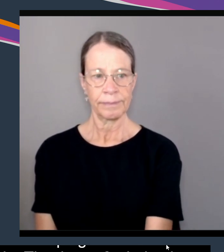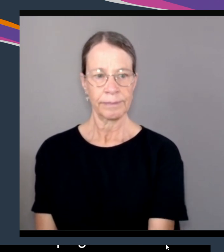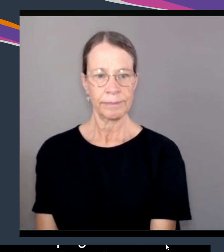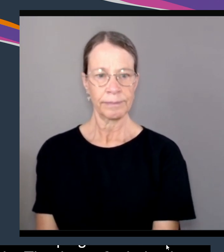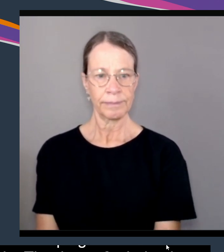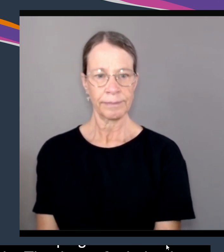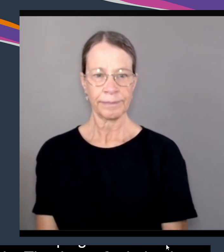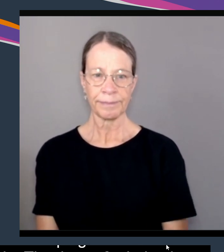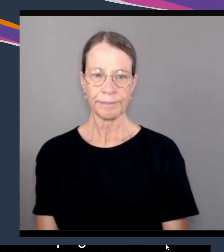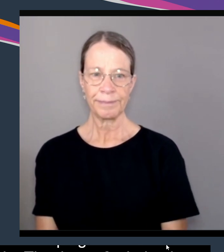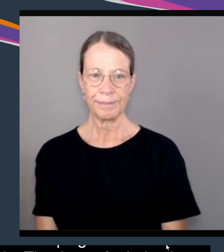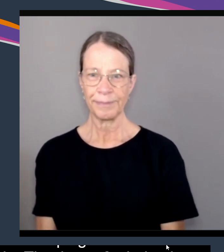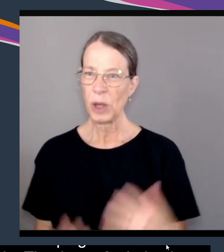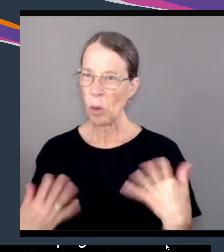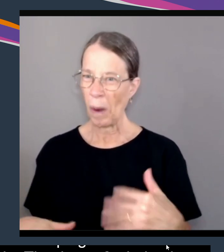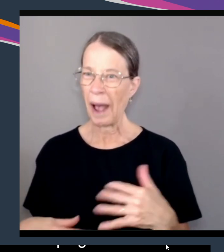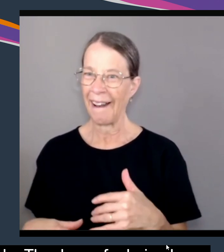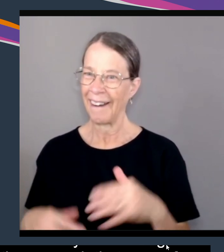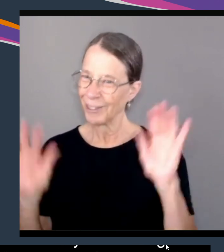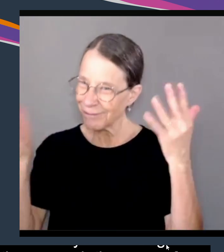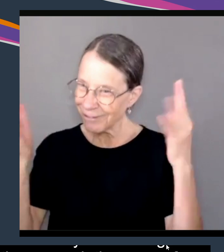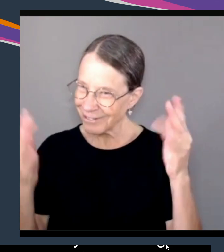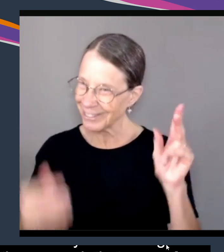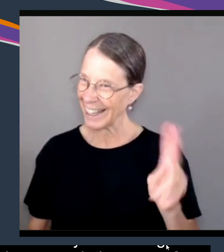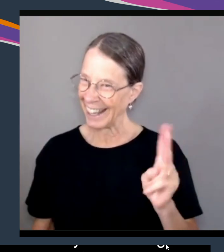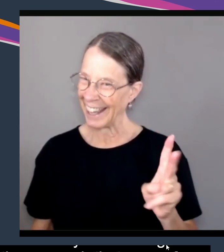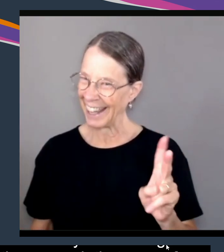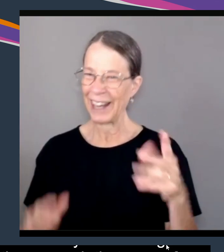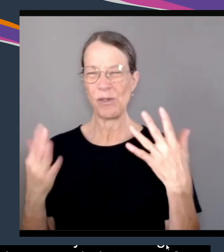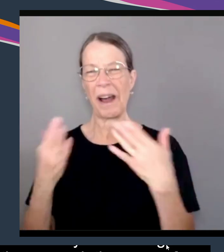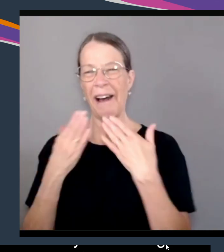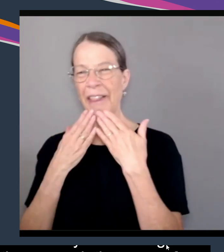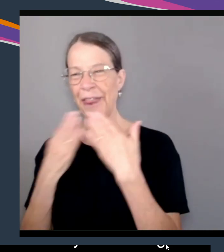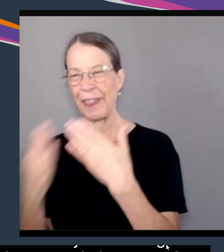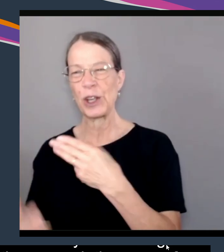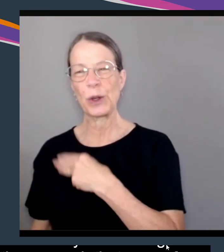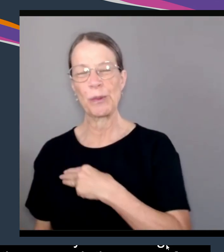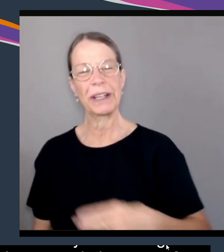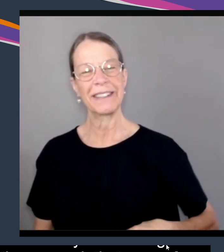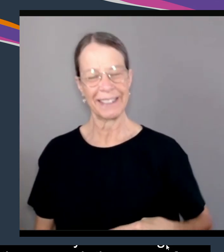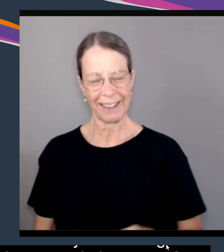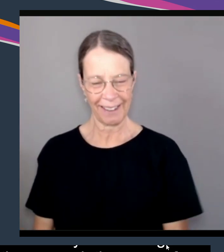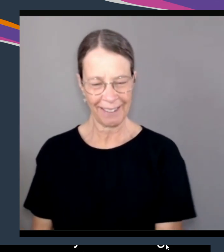I think that deserves another round of applause. Thank you, Minister.